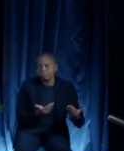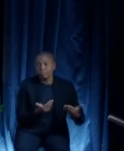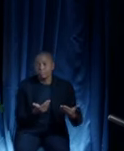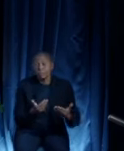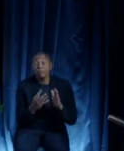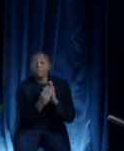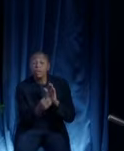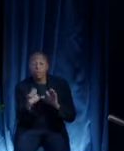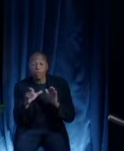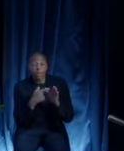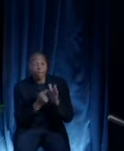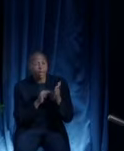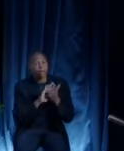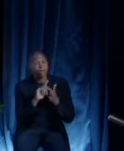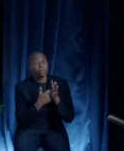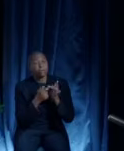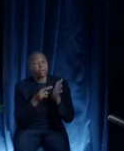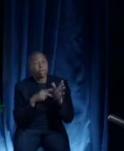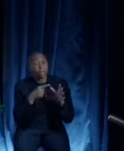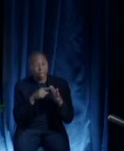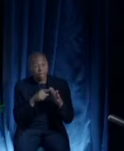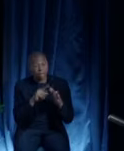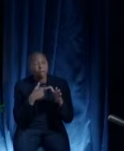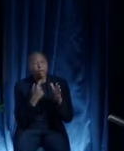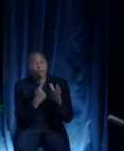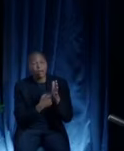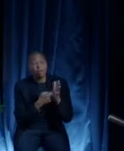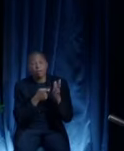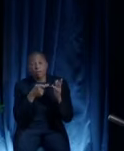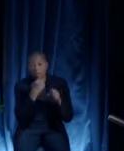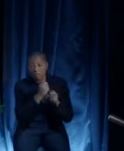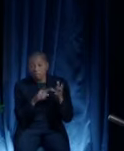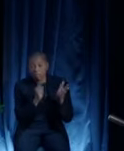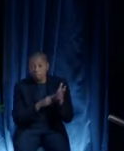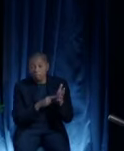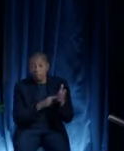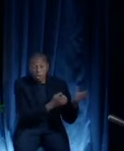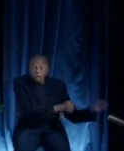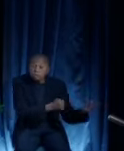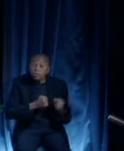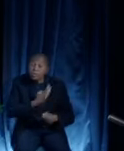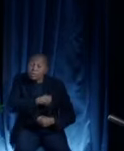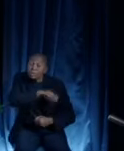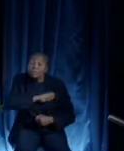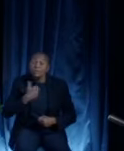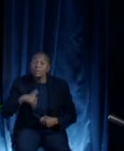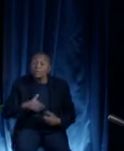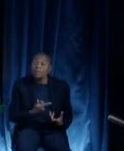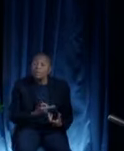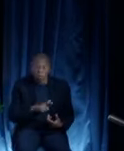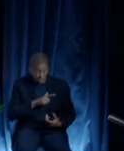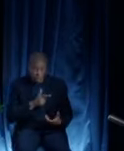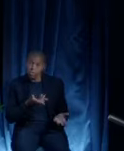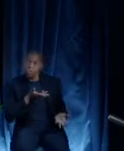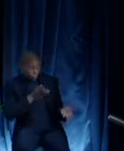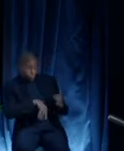came over to marry Prince Arthur in 1501. She brought Spanish women with her. Some of whom, not very many, but some of whom just never